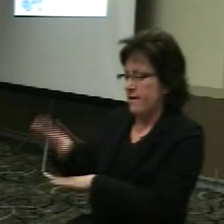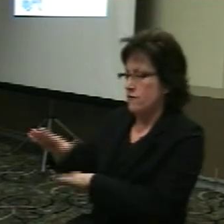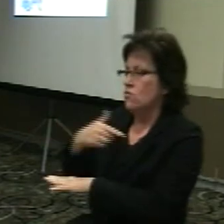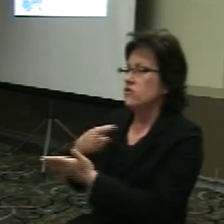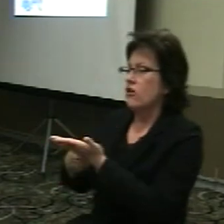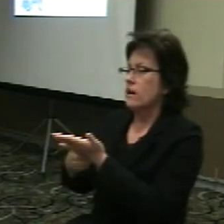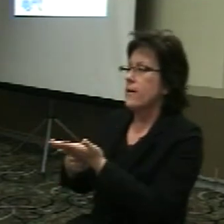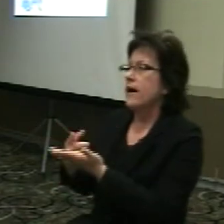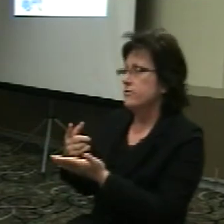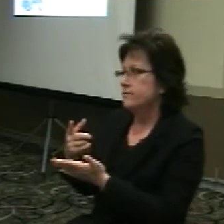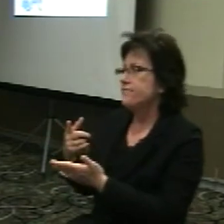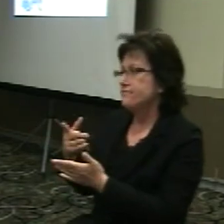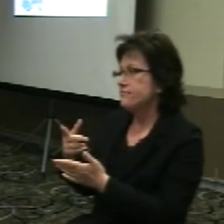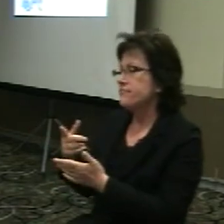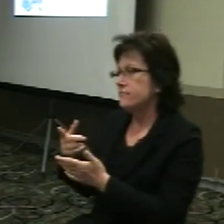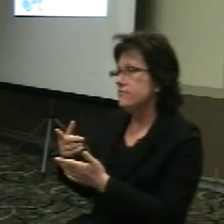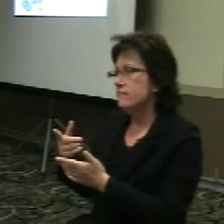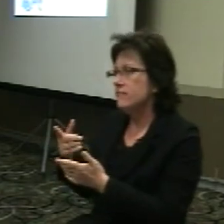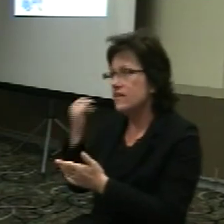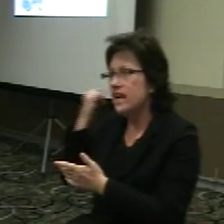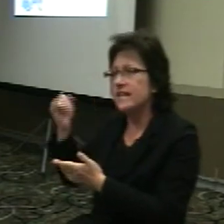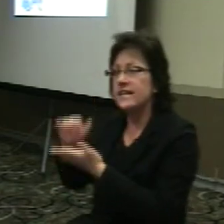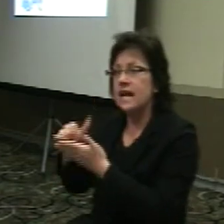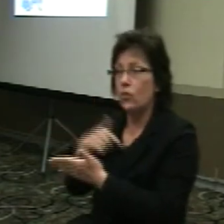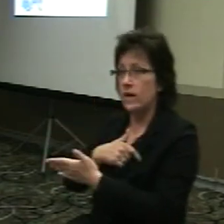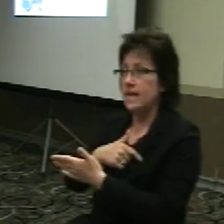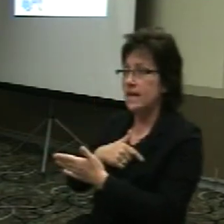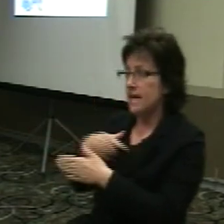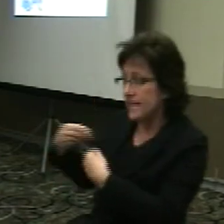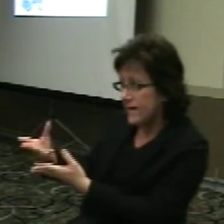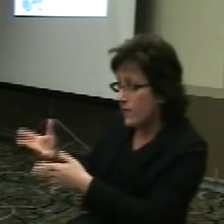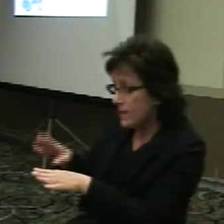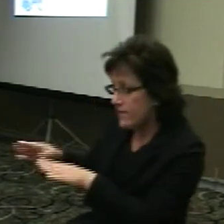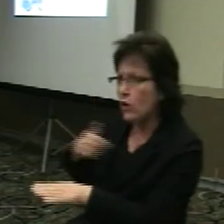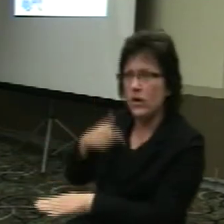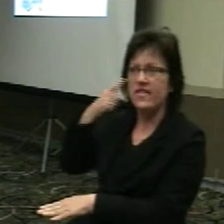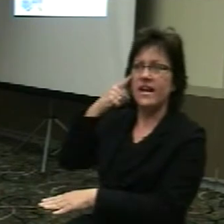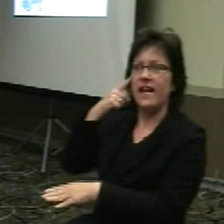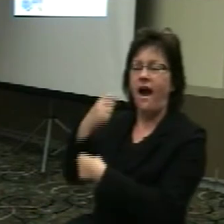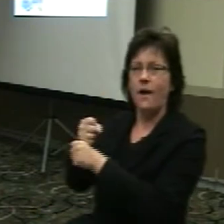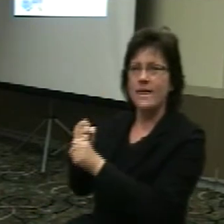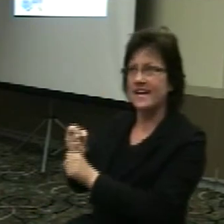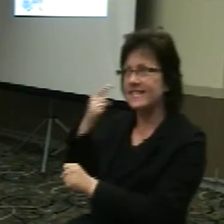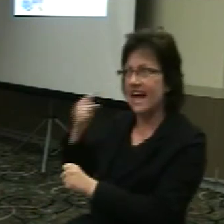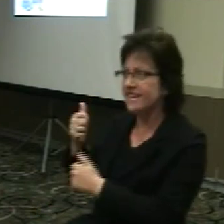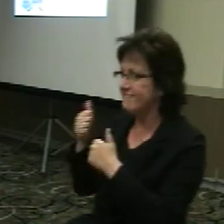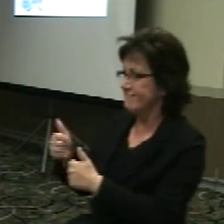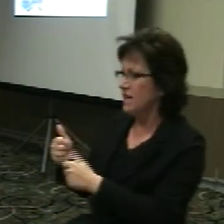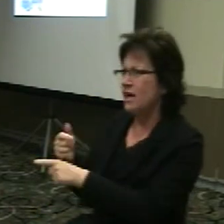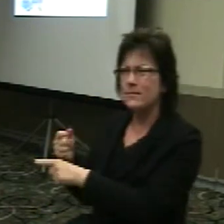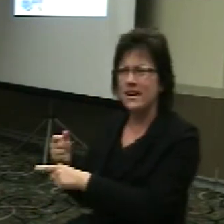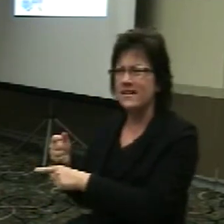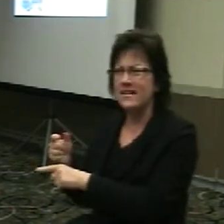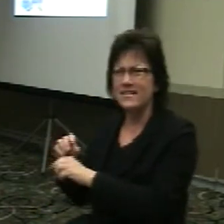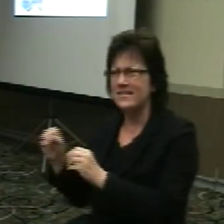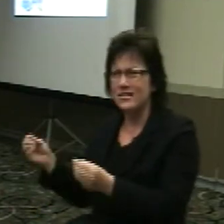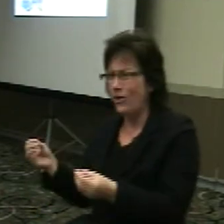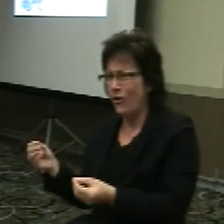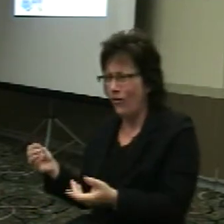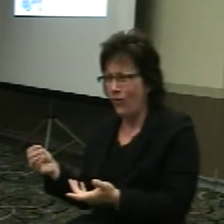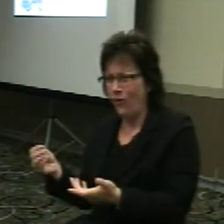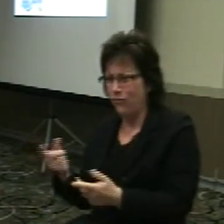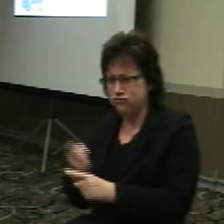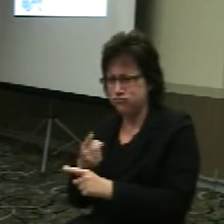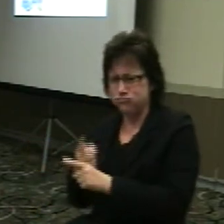we generate an alternative behavior that we think makes sense, but has absolutely no ecological validity for the